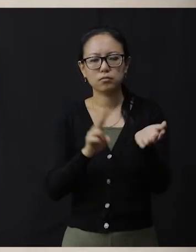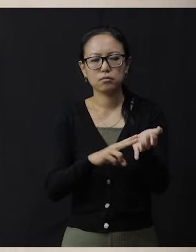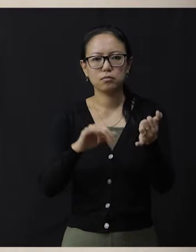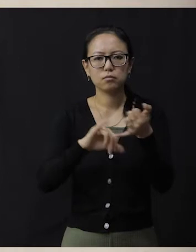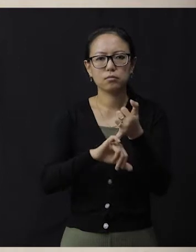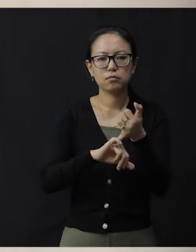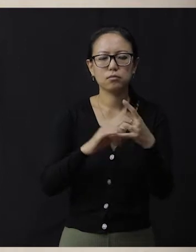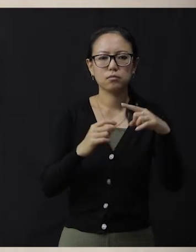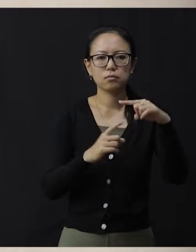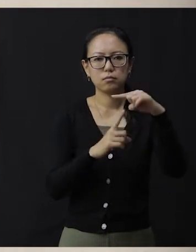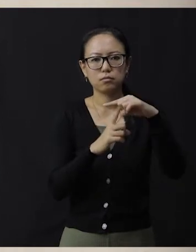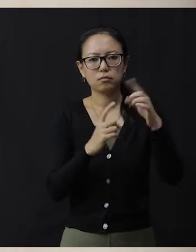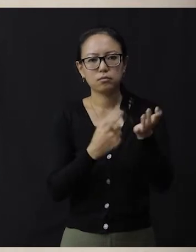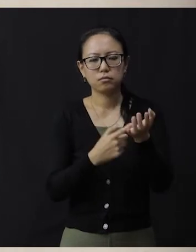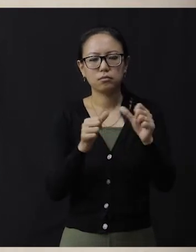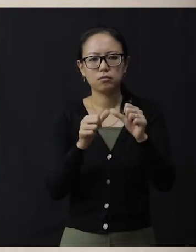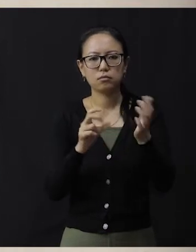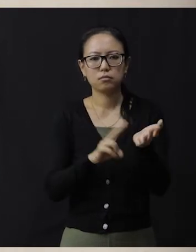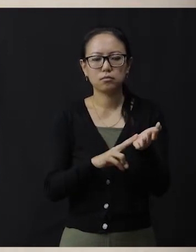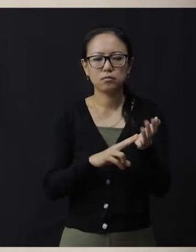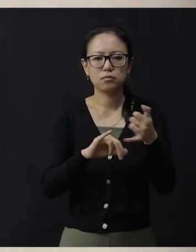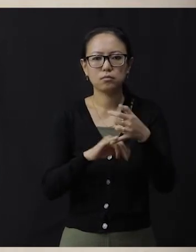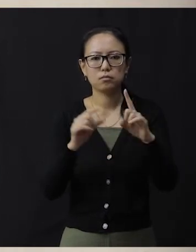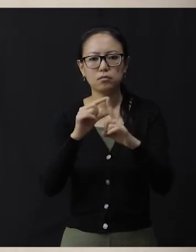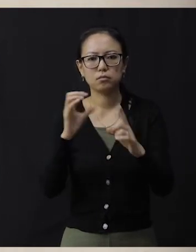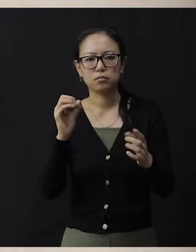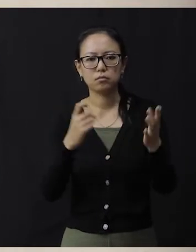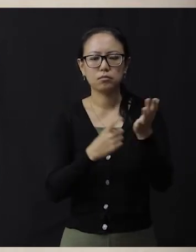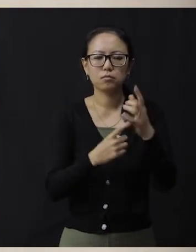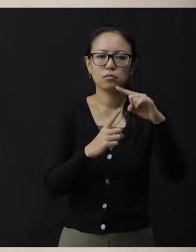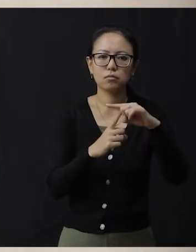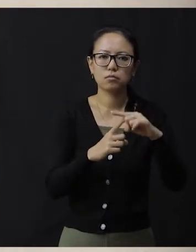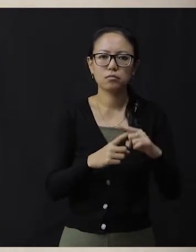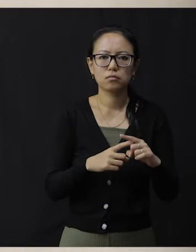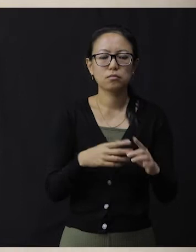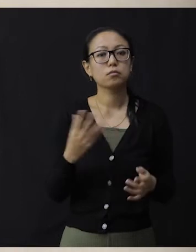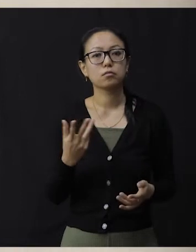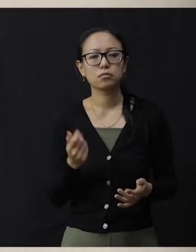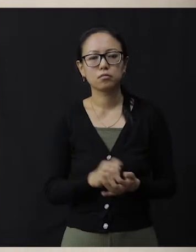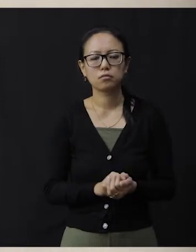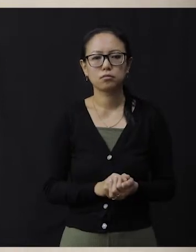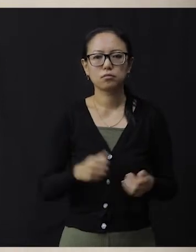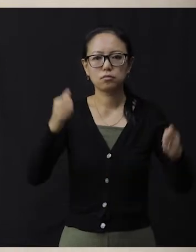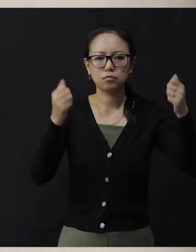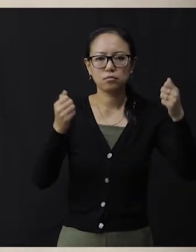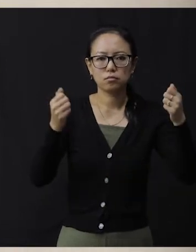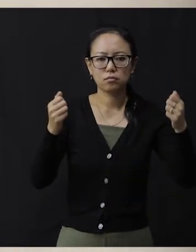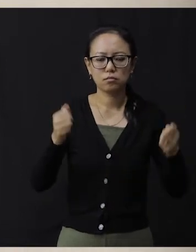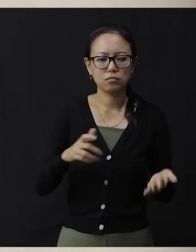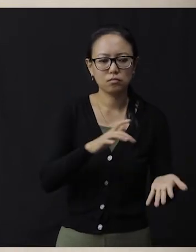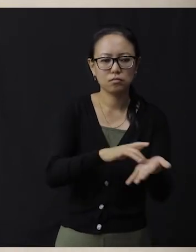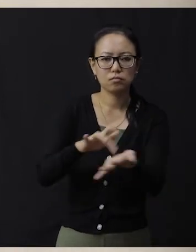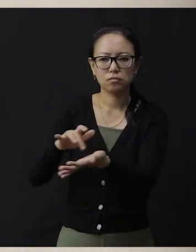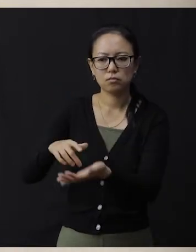the people from one place to another place is known as a means of transport. And those vehicles such as a